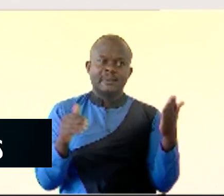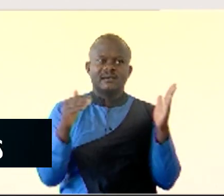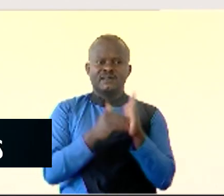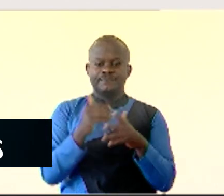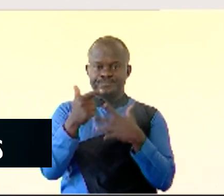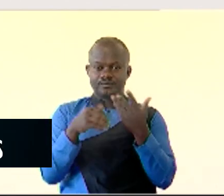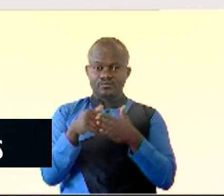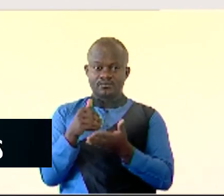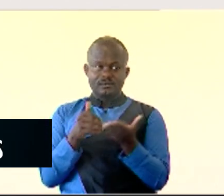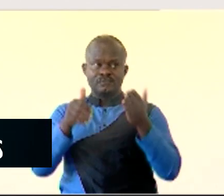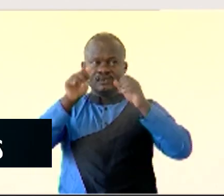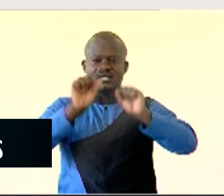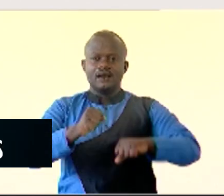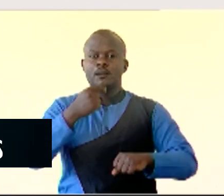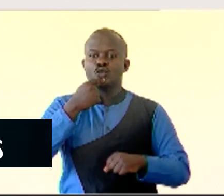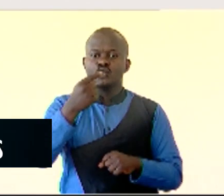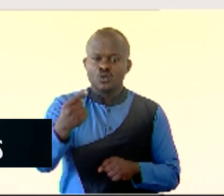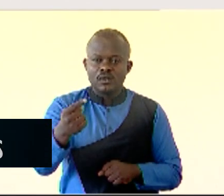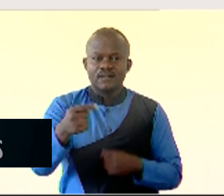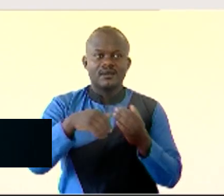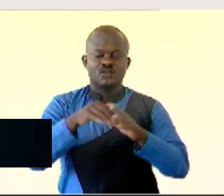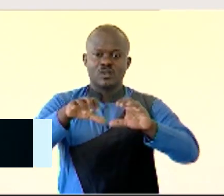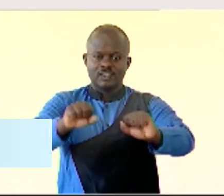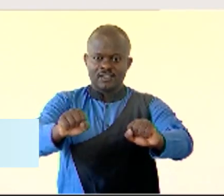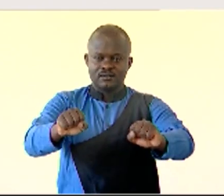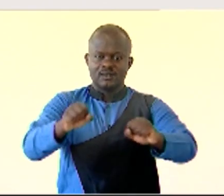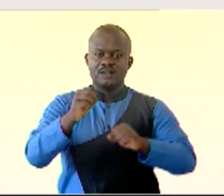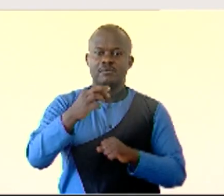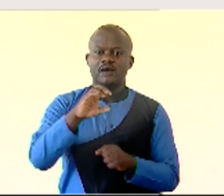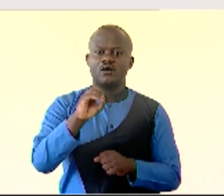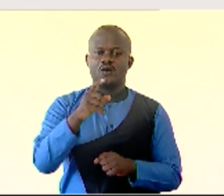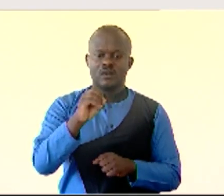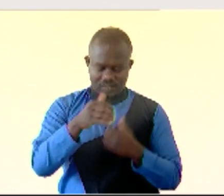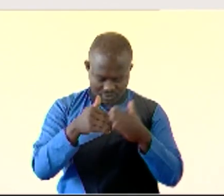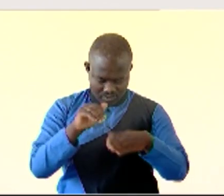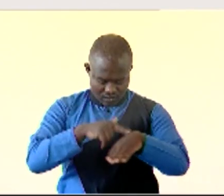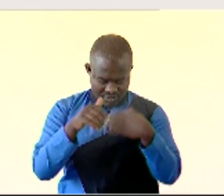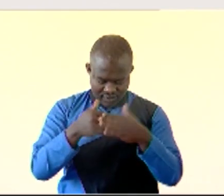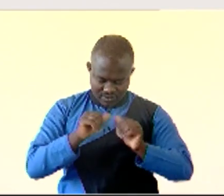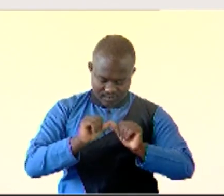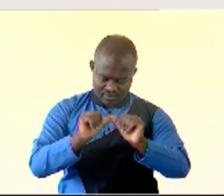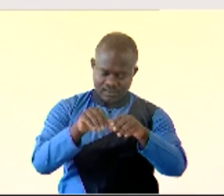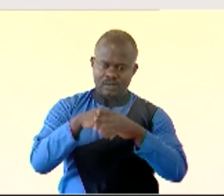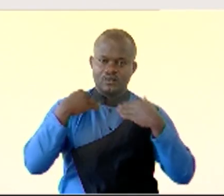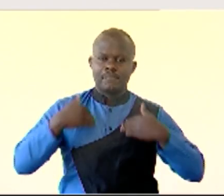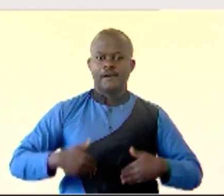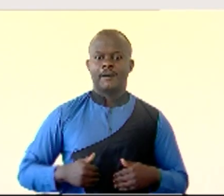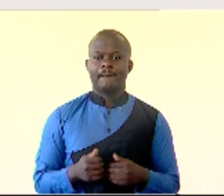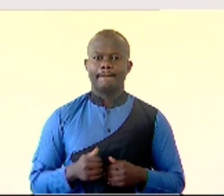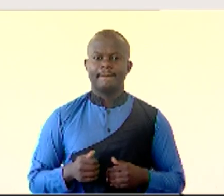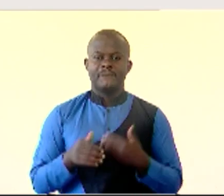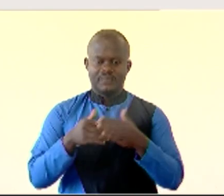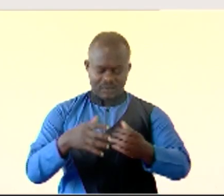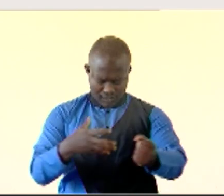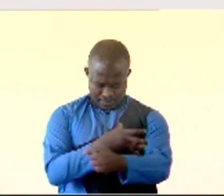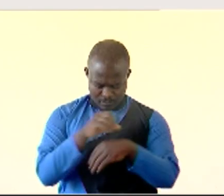white blood cells, they are able to attack microorganisms when they persist into the body. The ability of